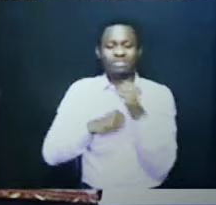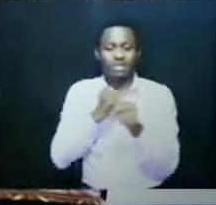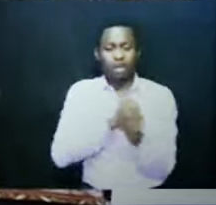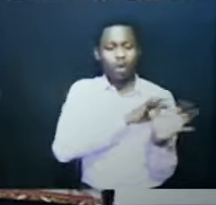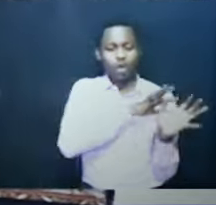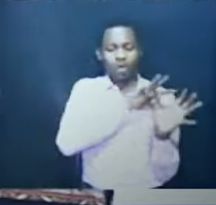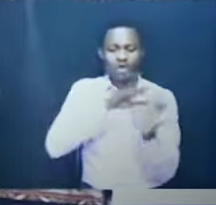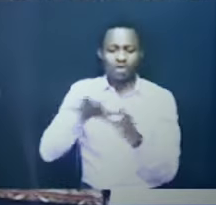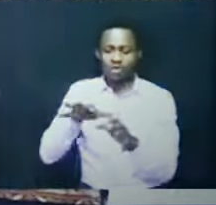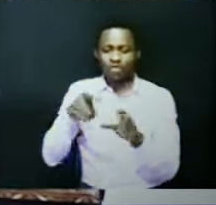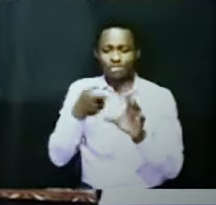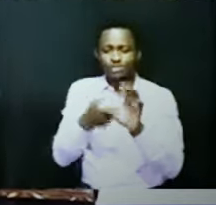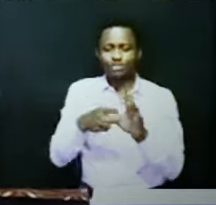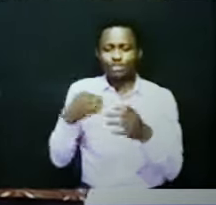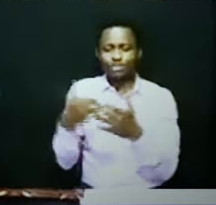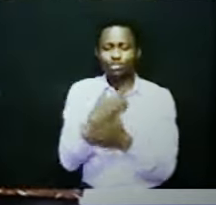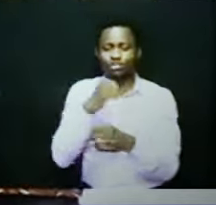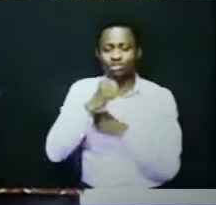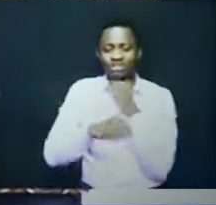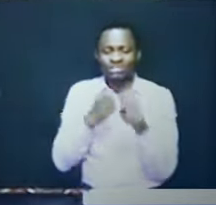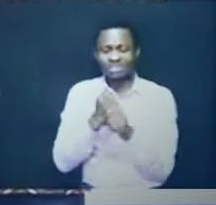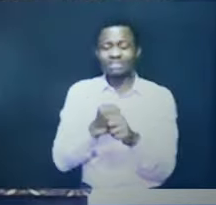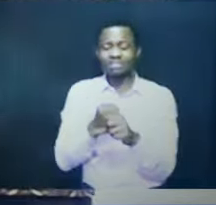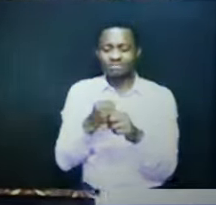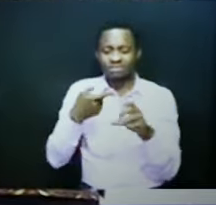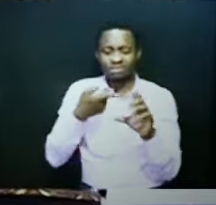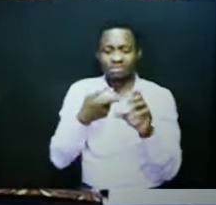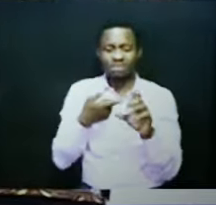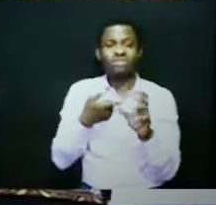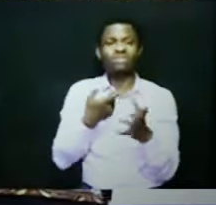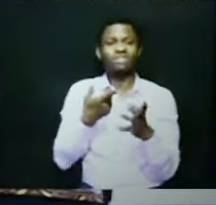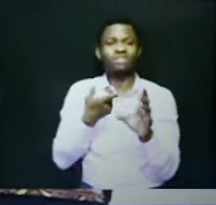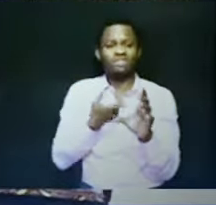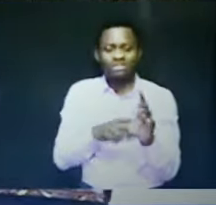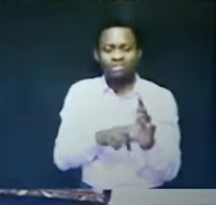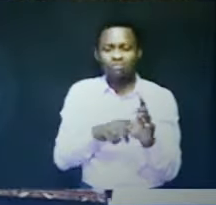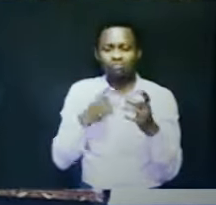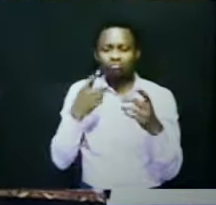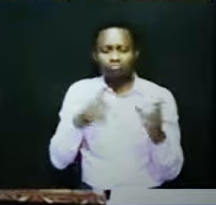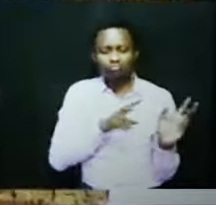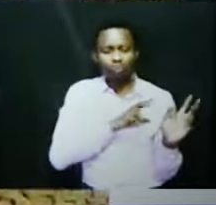Praising God for the fact that they are alive on 31st December.